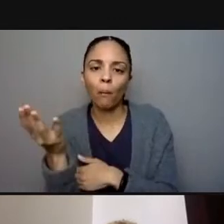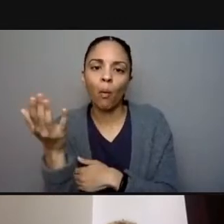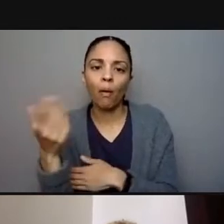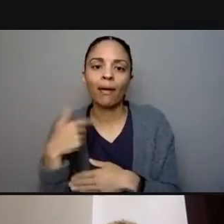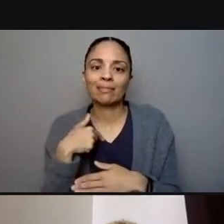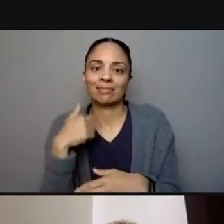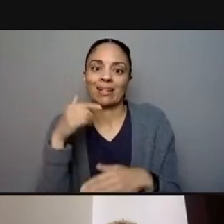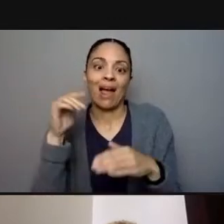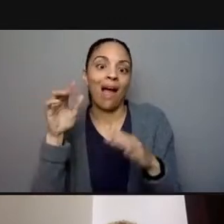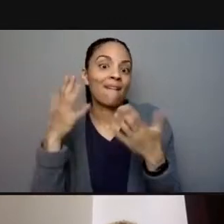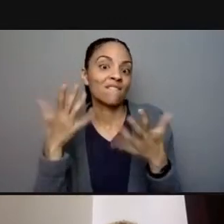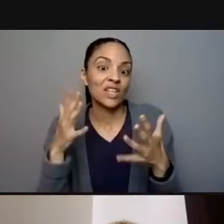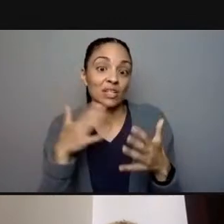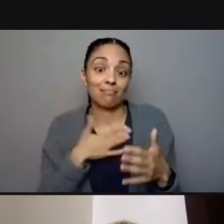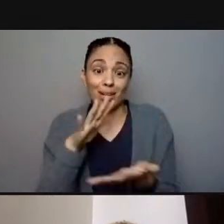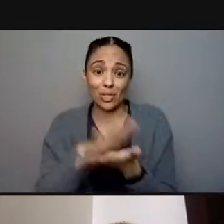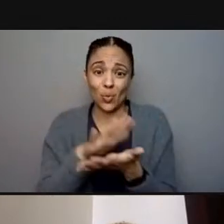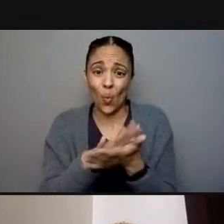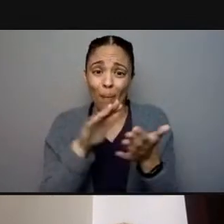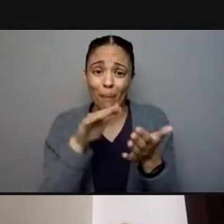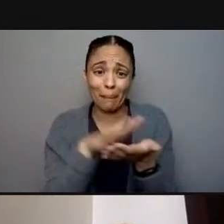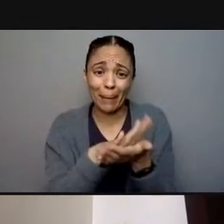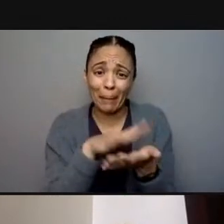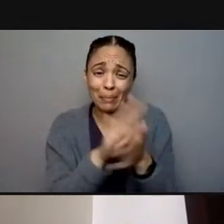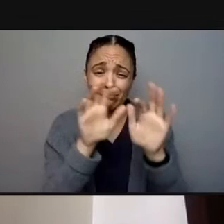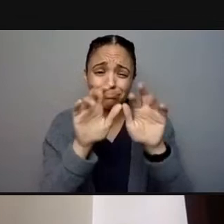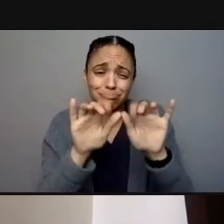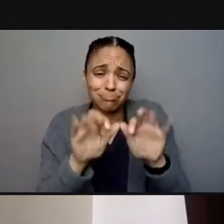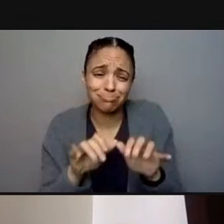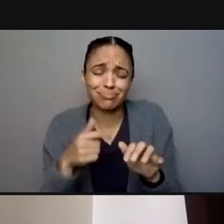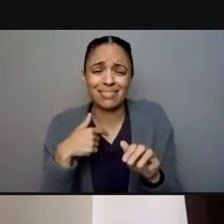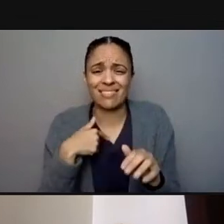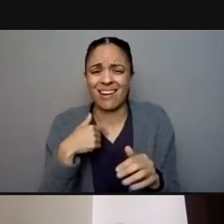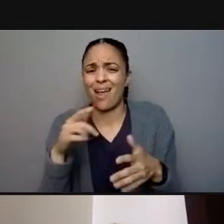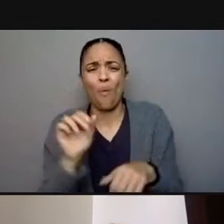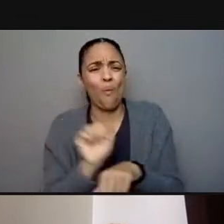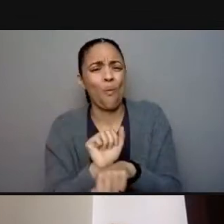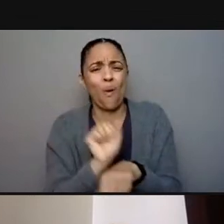and do it all over again the next day. So that's really what, even for Broadway,